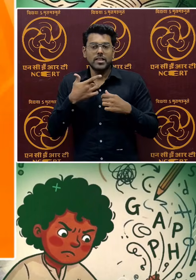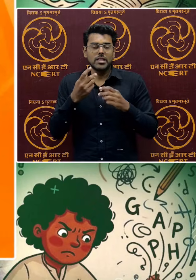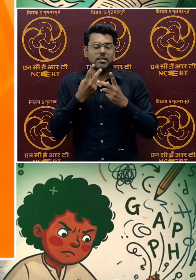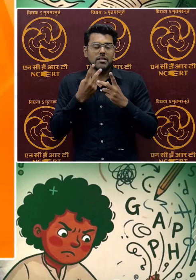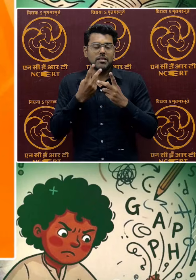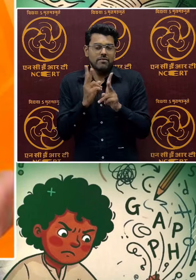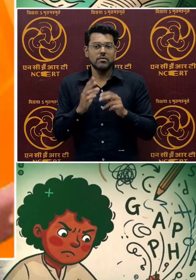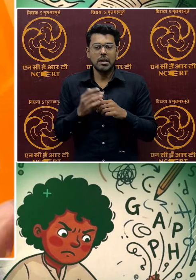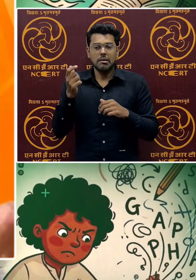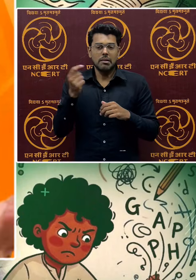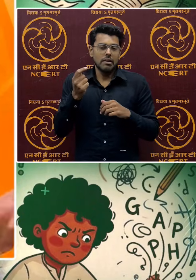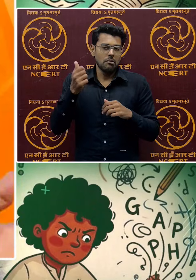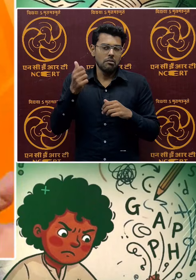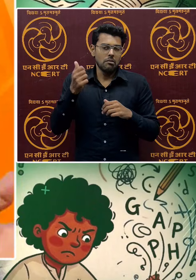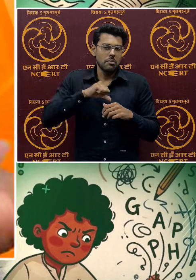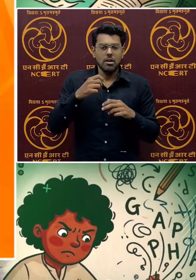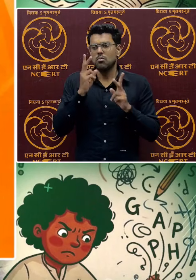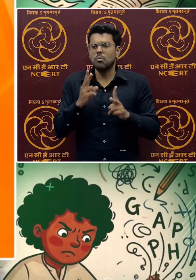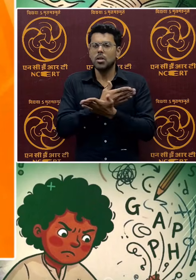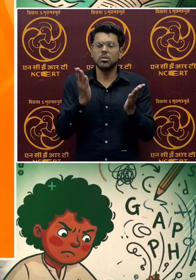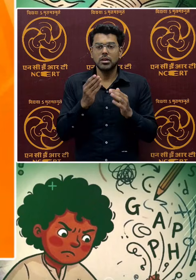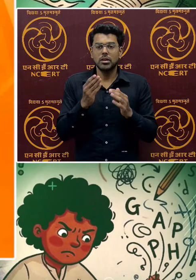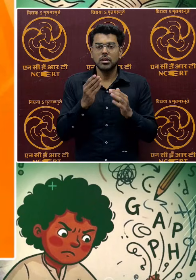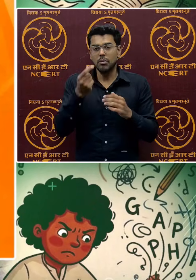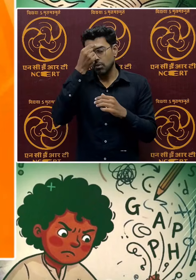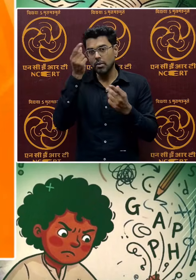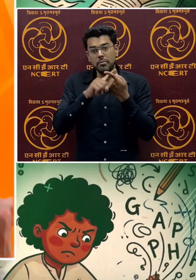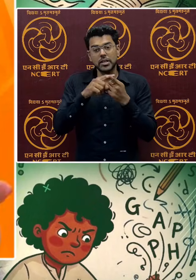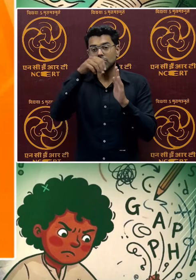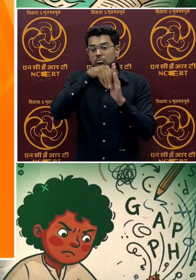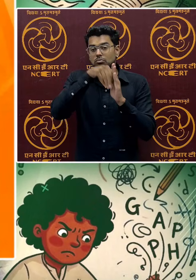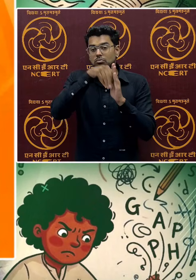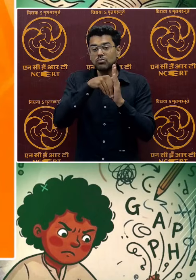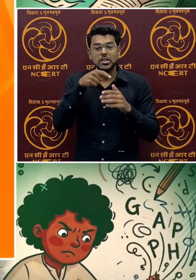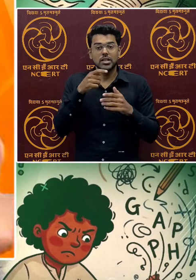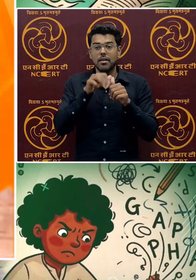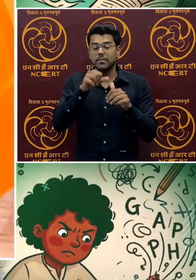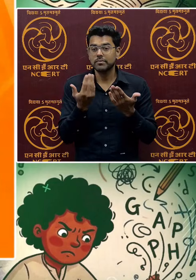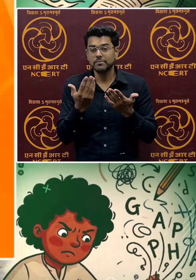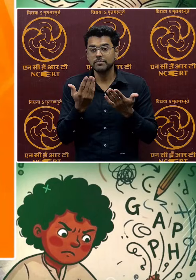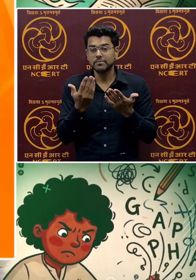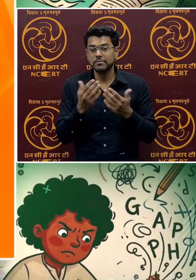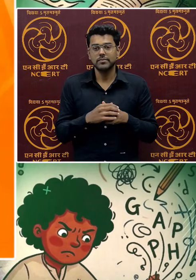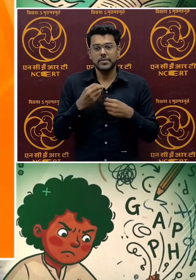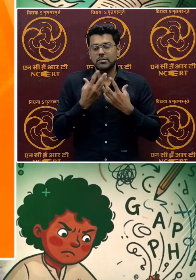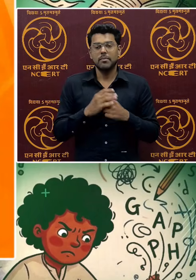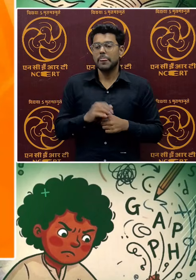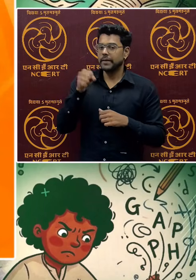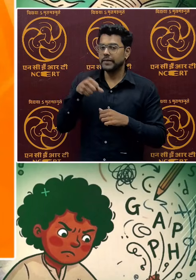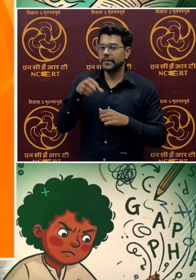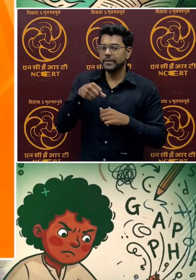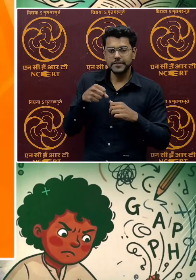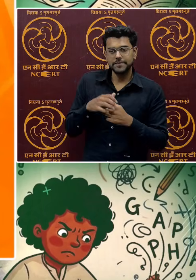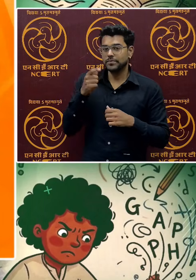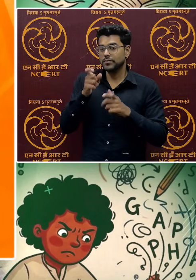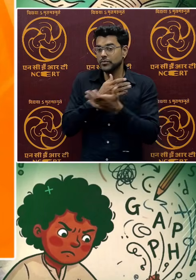school because he looks all normal. The problem which is inside is not available explicitly. Yes, ma'am,